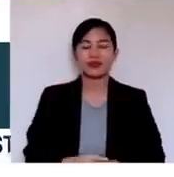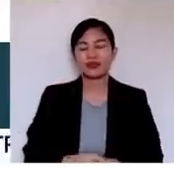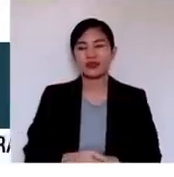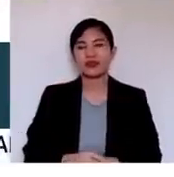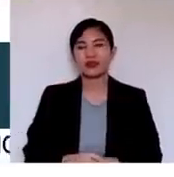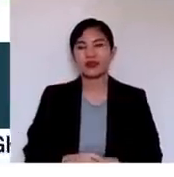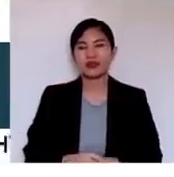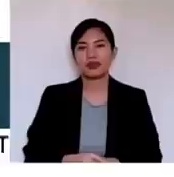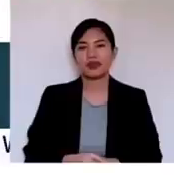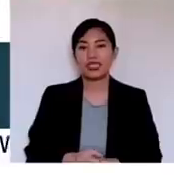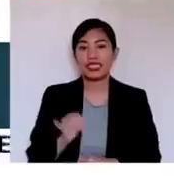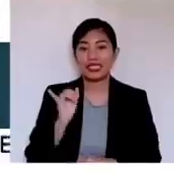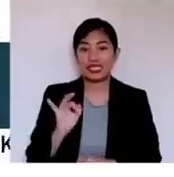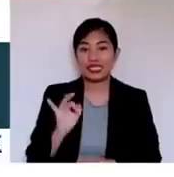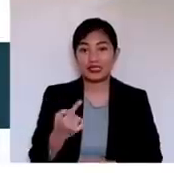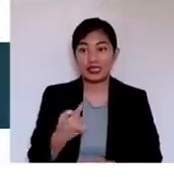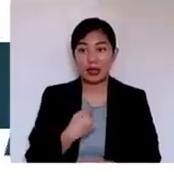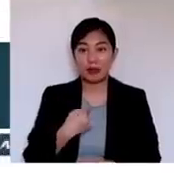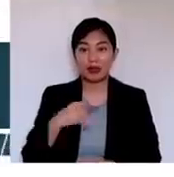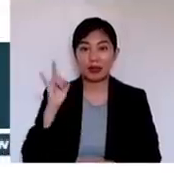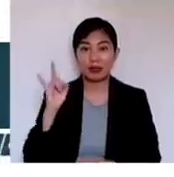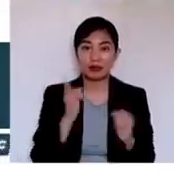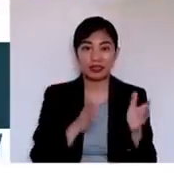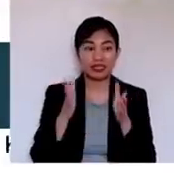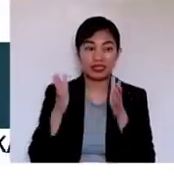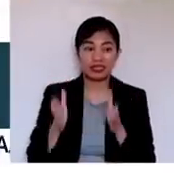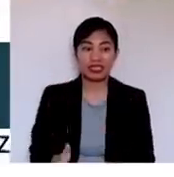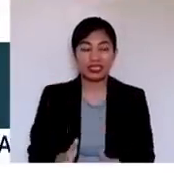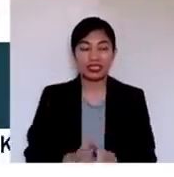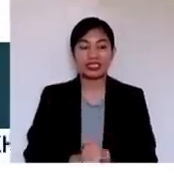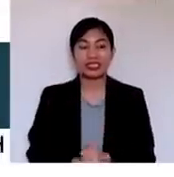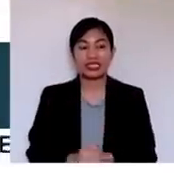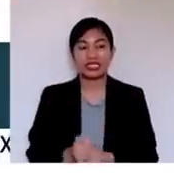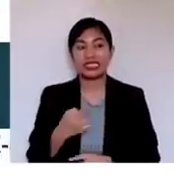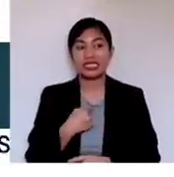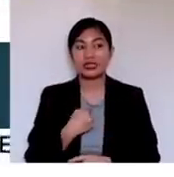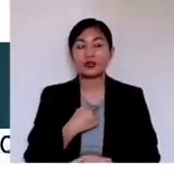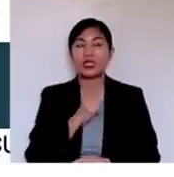if I was the campaign strategist of the opposition, I would really, really,